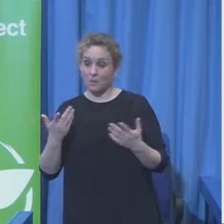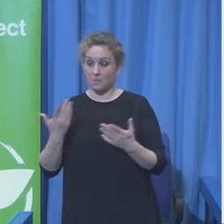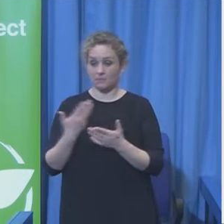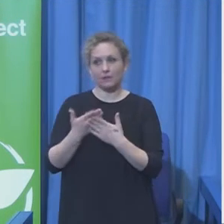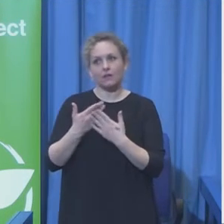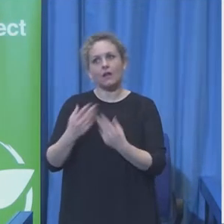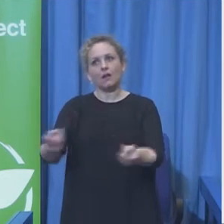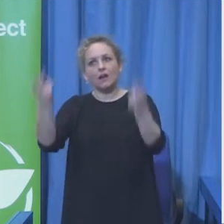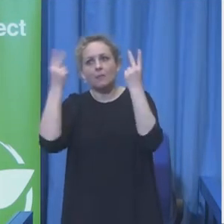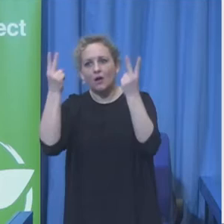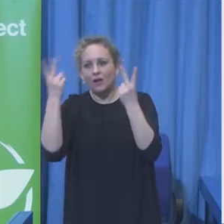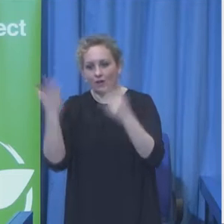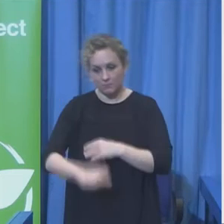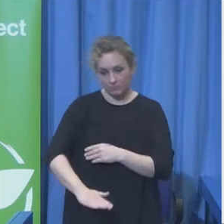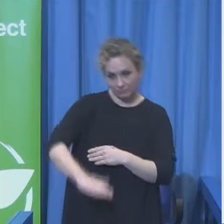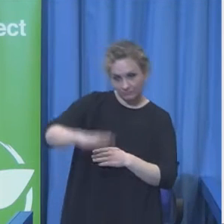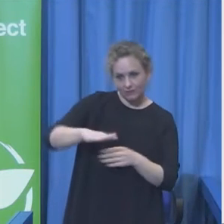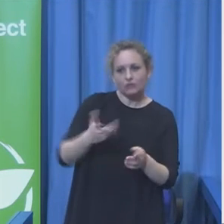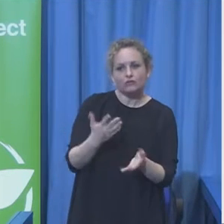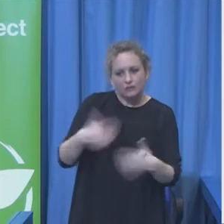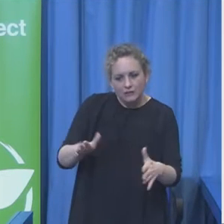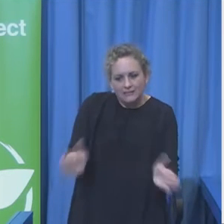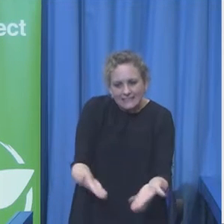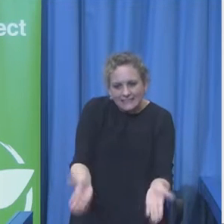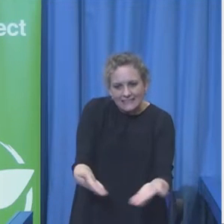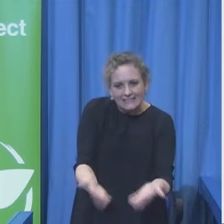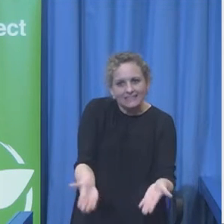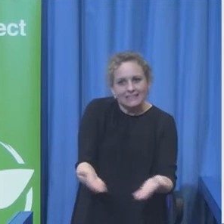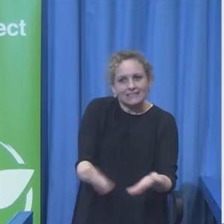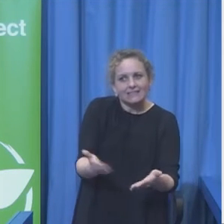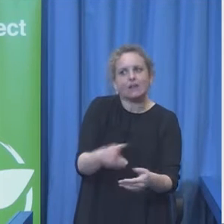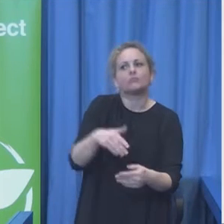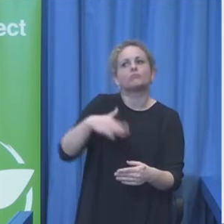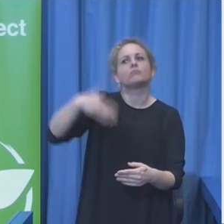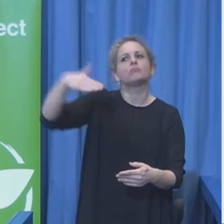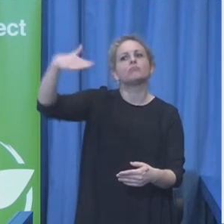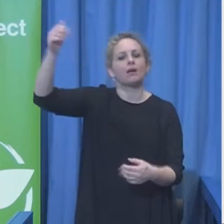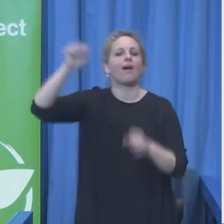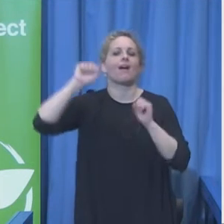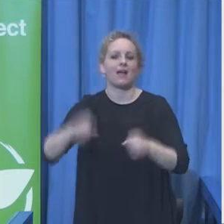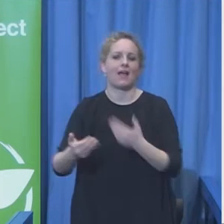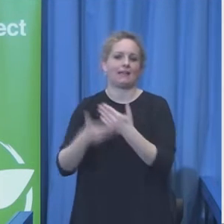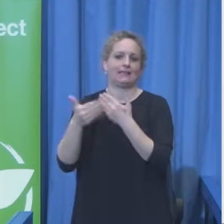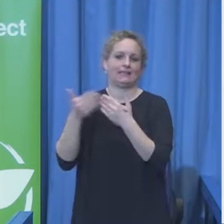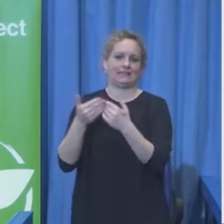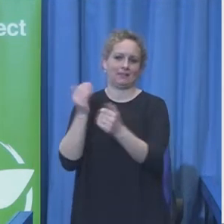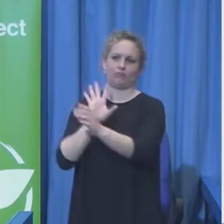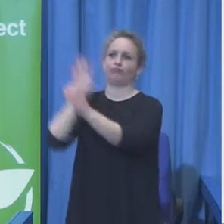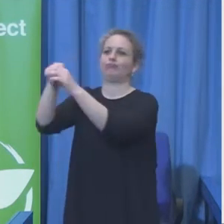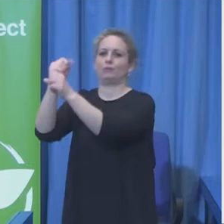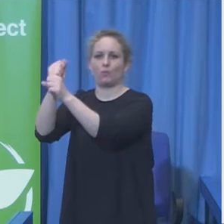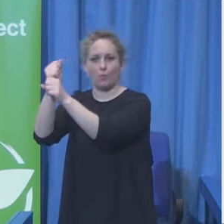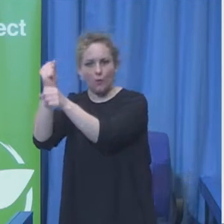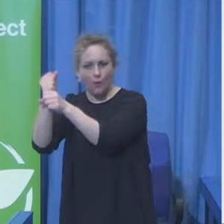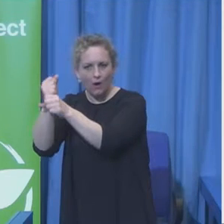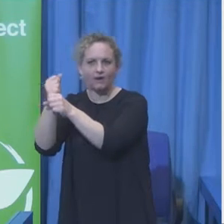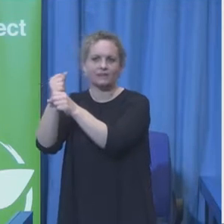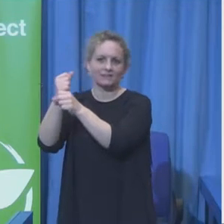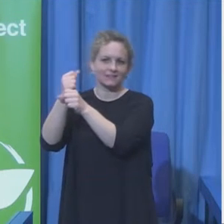powszechnego systemu edukacji. Grant access to the general education system. Zmienić